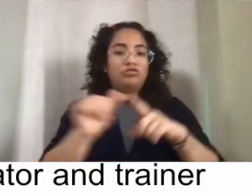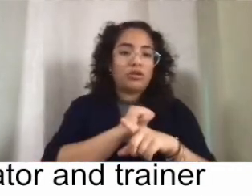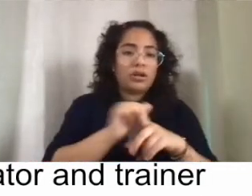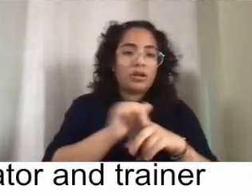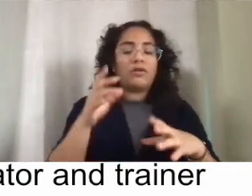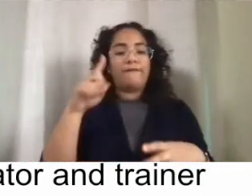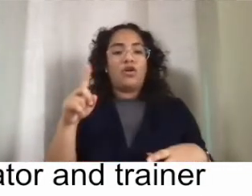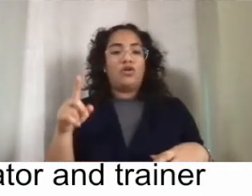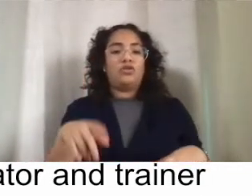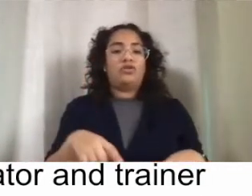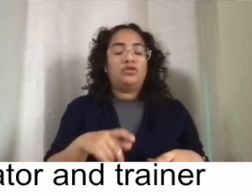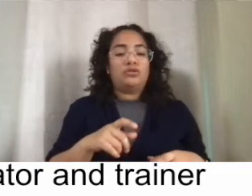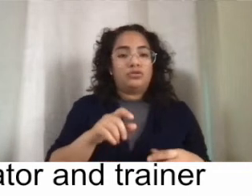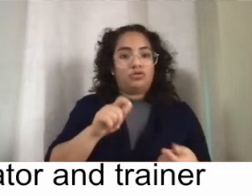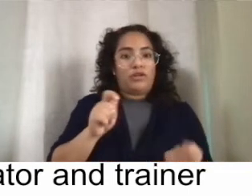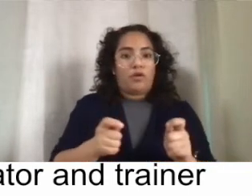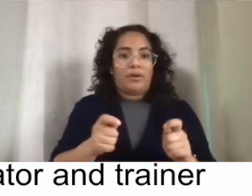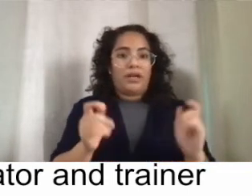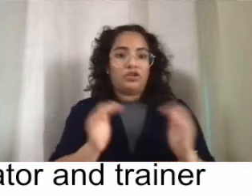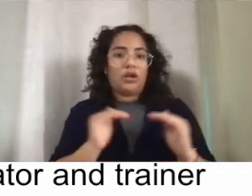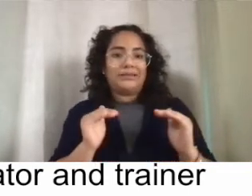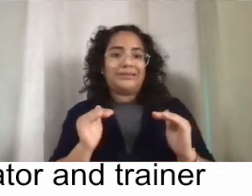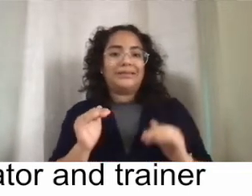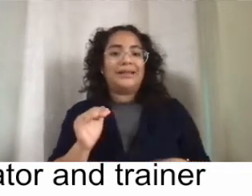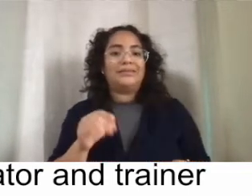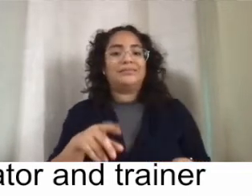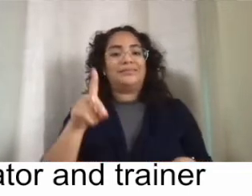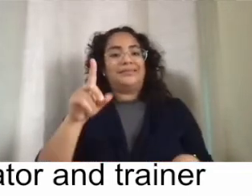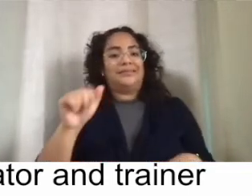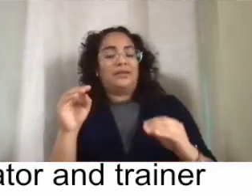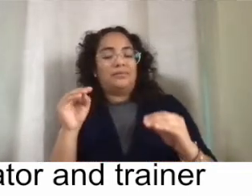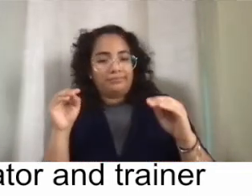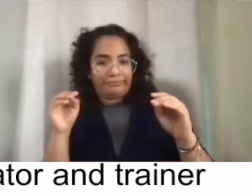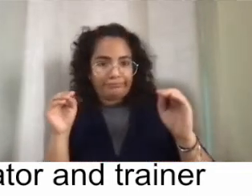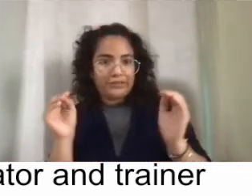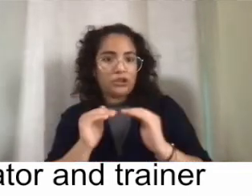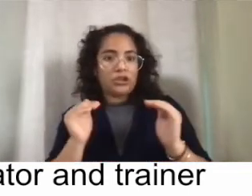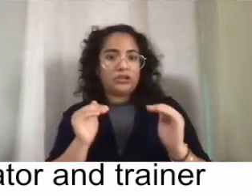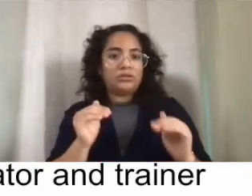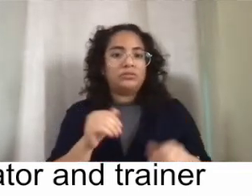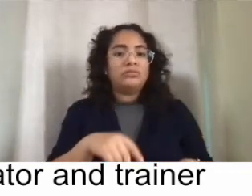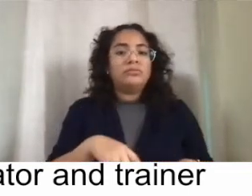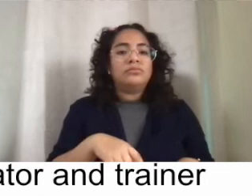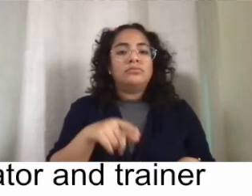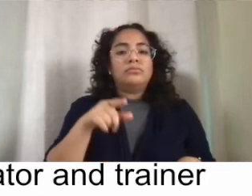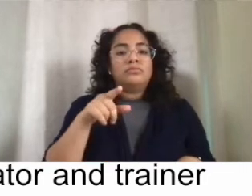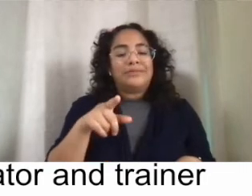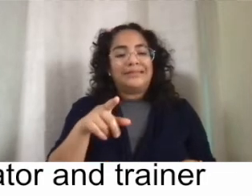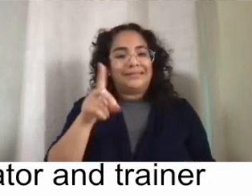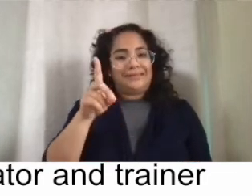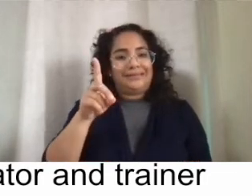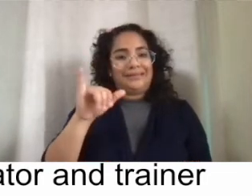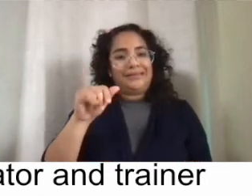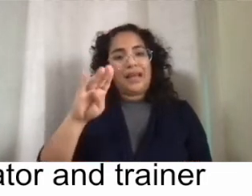disability justice. She's brilliant. She's a queer, physically disabled Korean woman, transracial and transnational adoptee raised